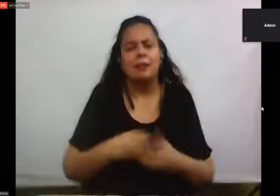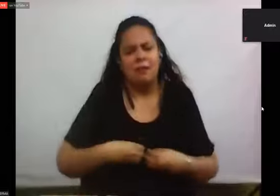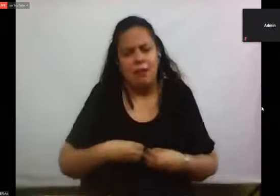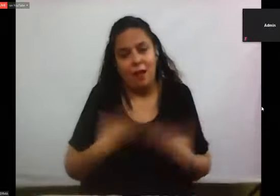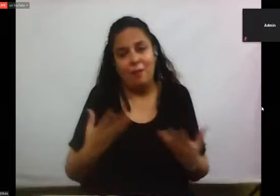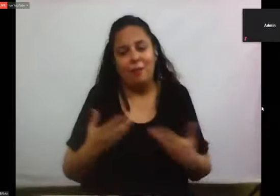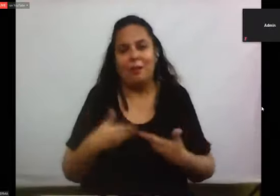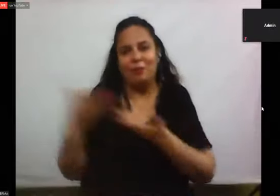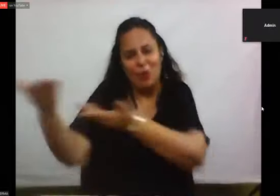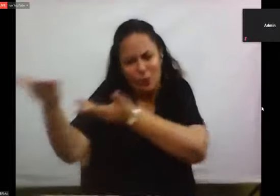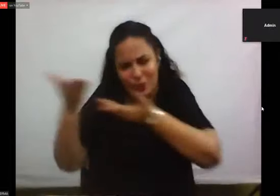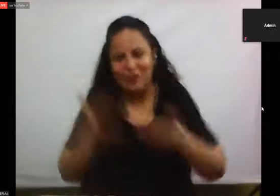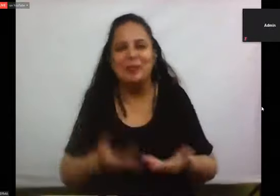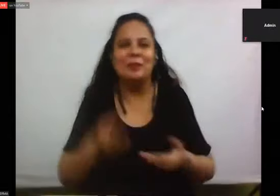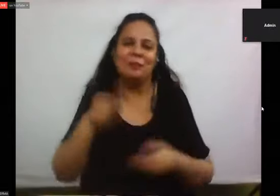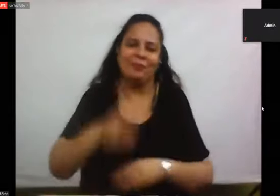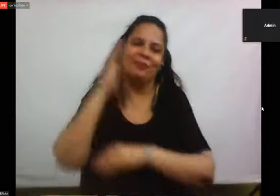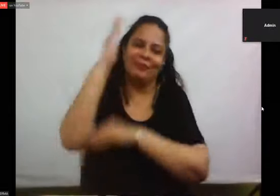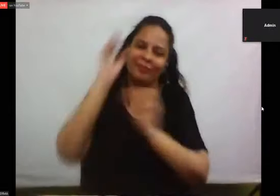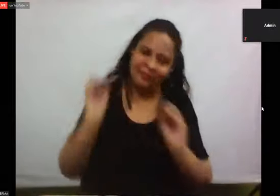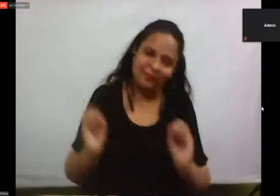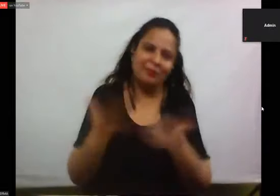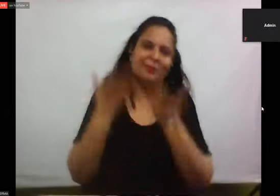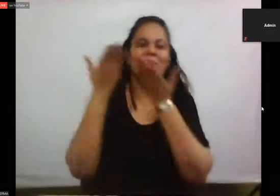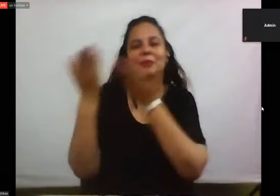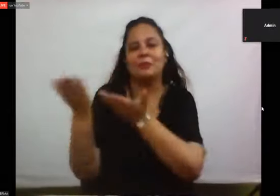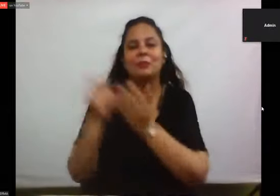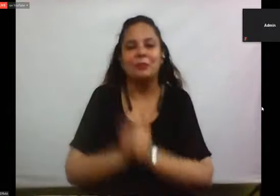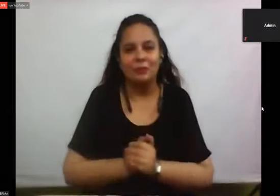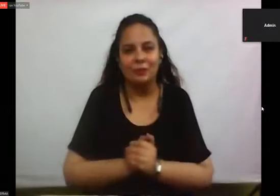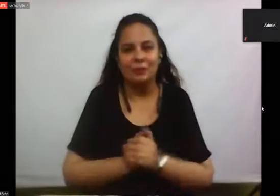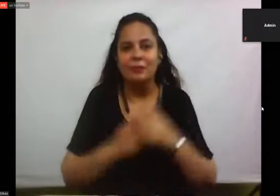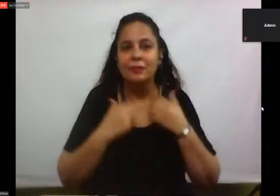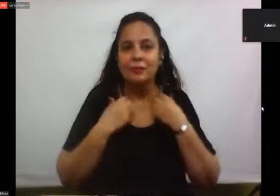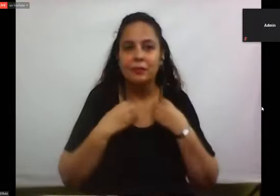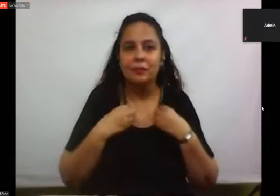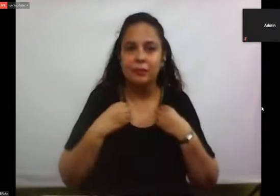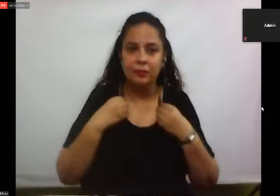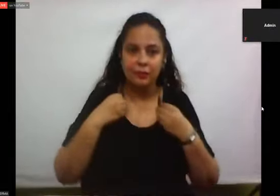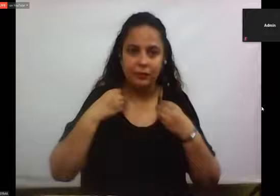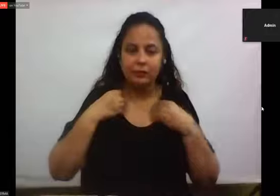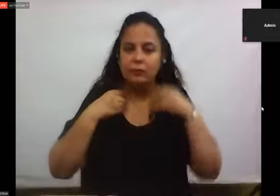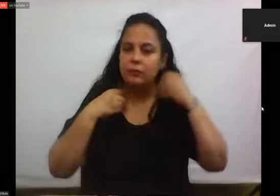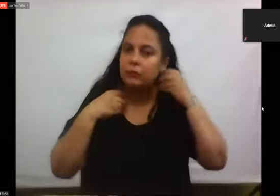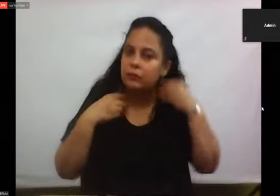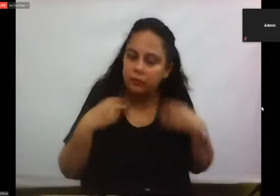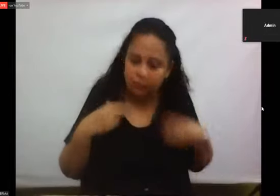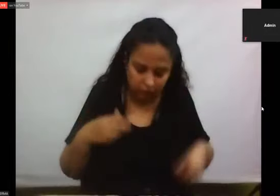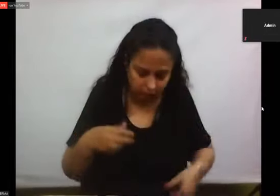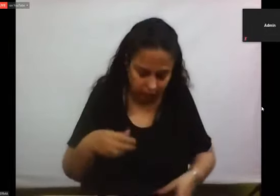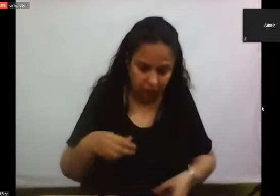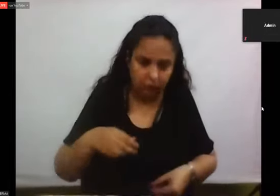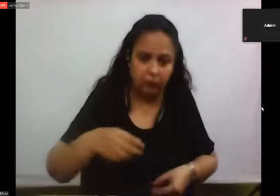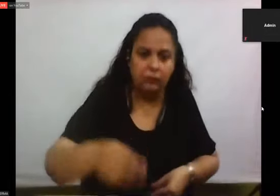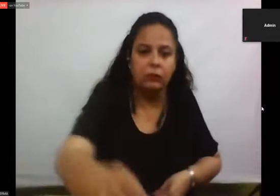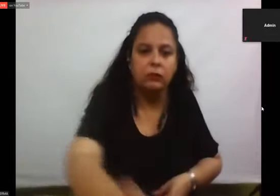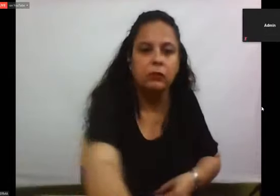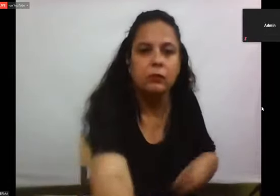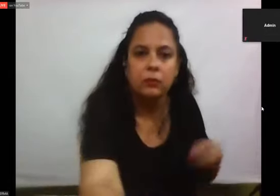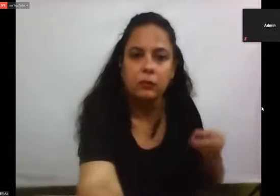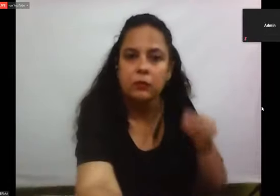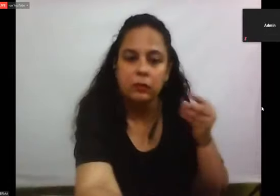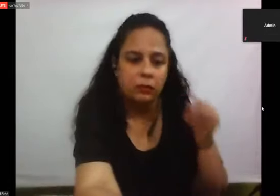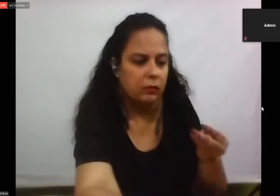listen to you in this. Thank you ma'am. Start the mic. Srini sir, can you start the presentation, or